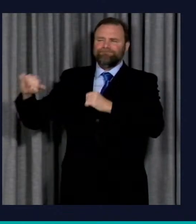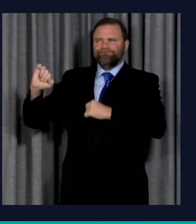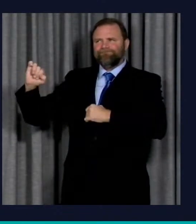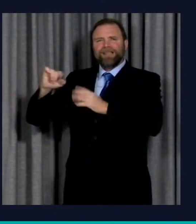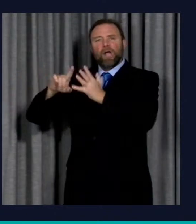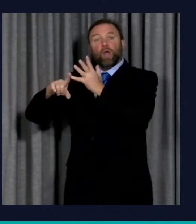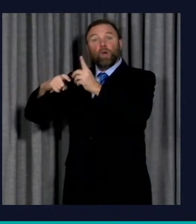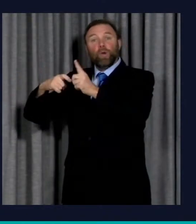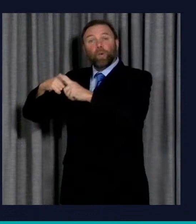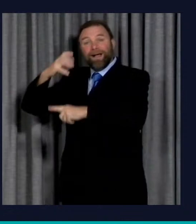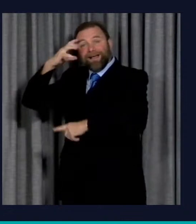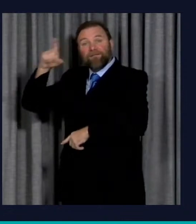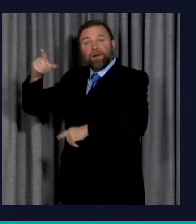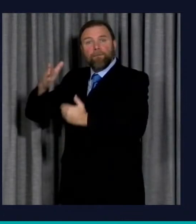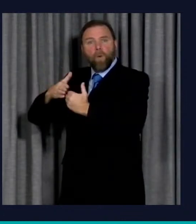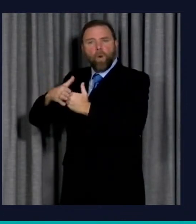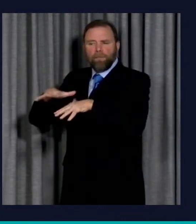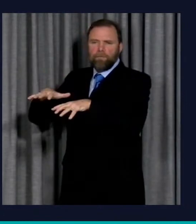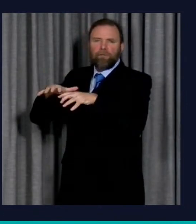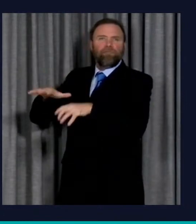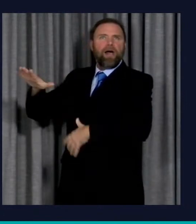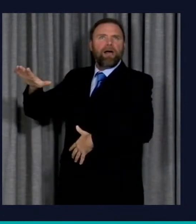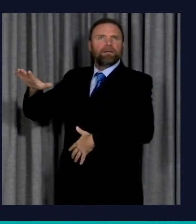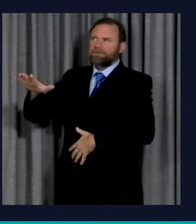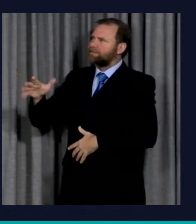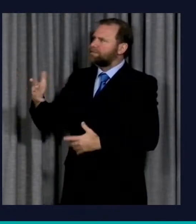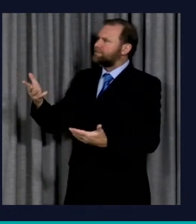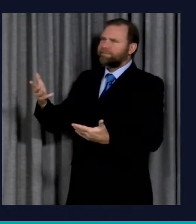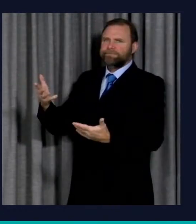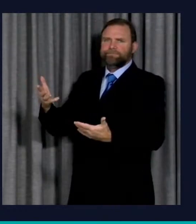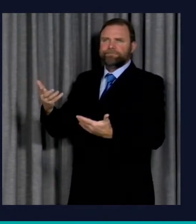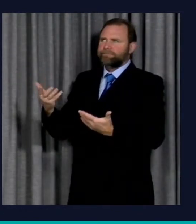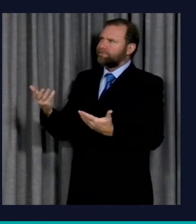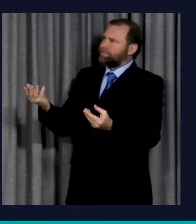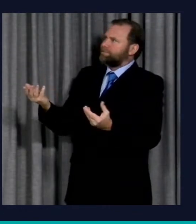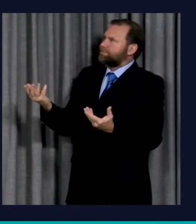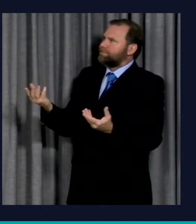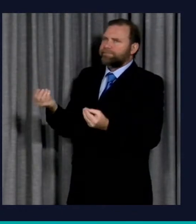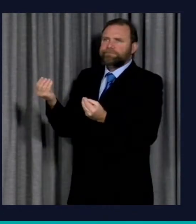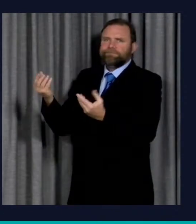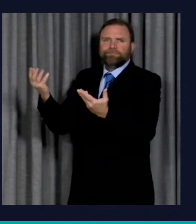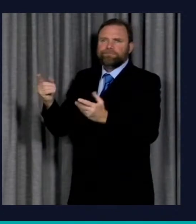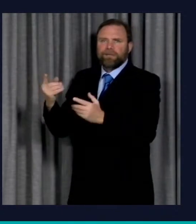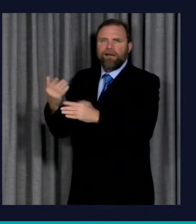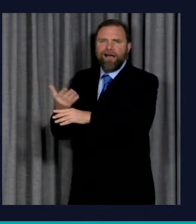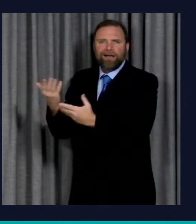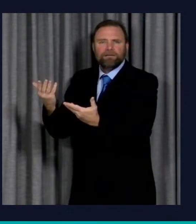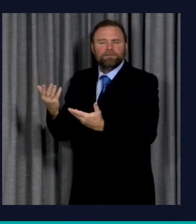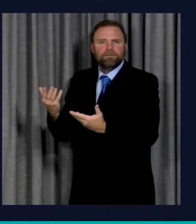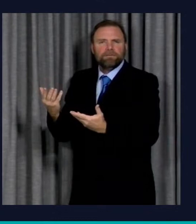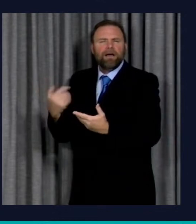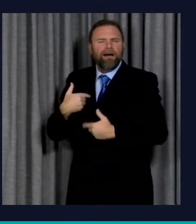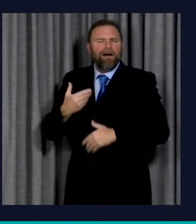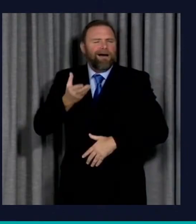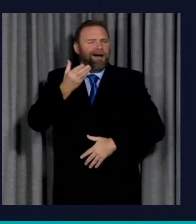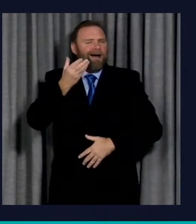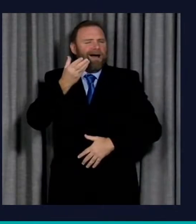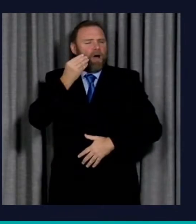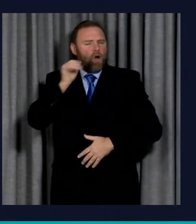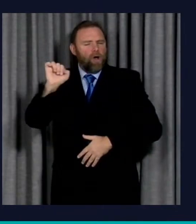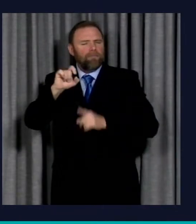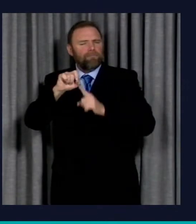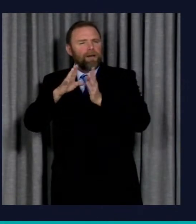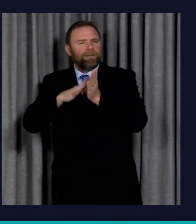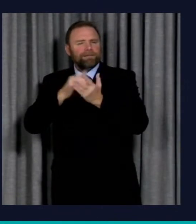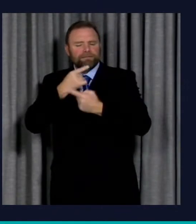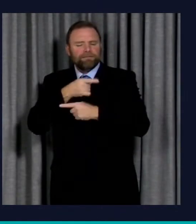UK government, simply unable to act. I heard the Prime Minister earlier this week in an interview say that